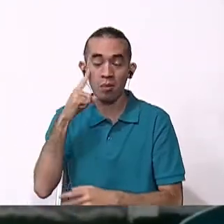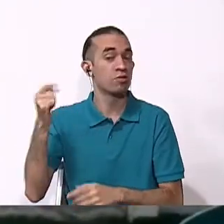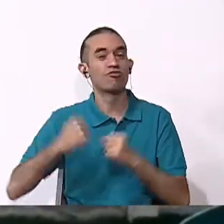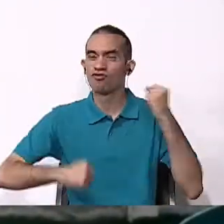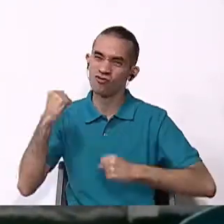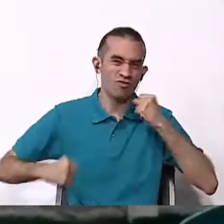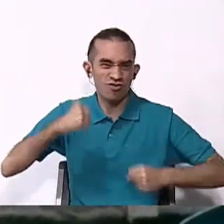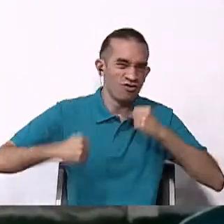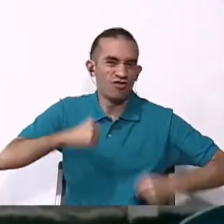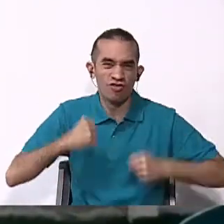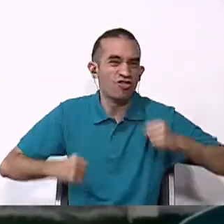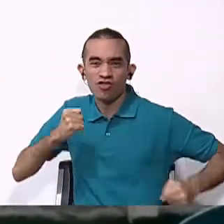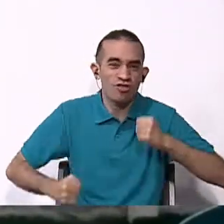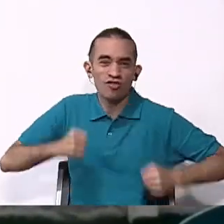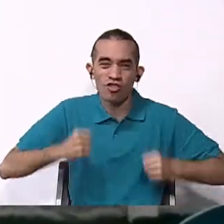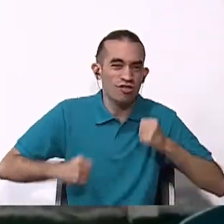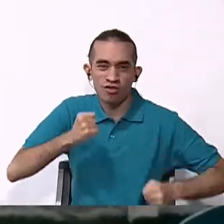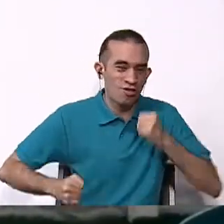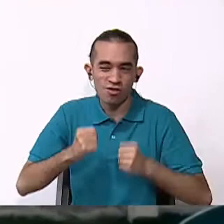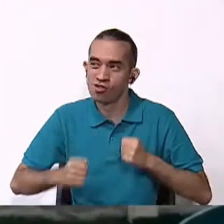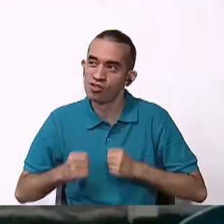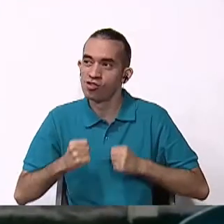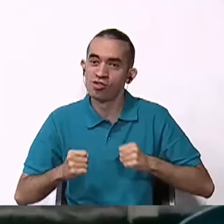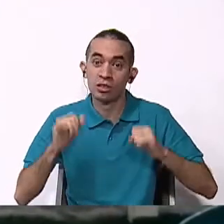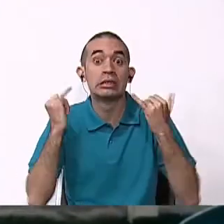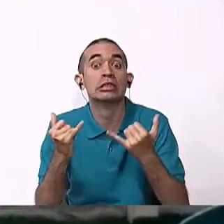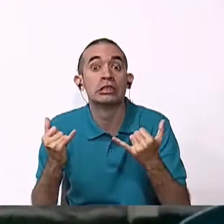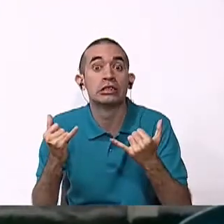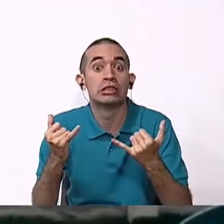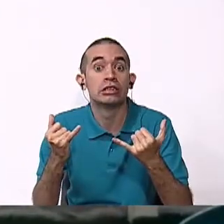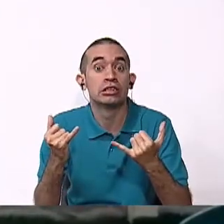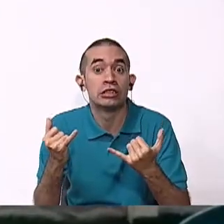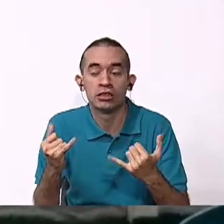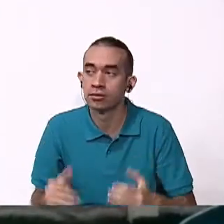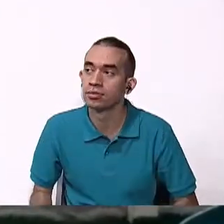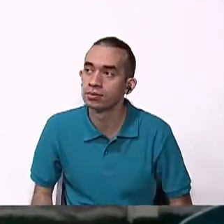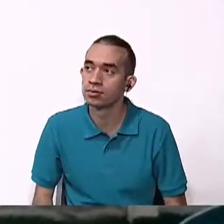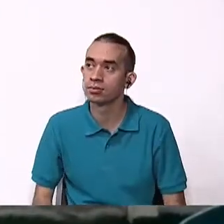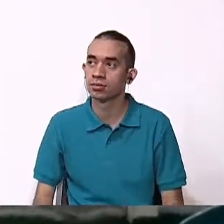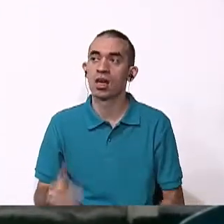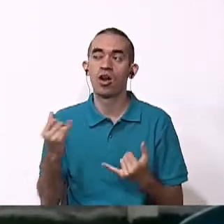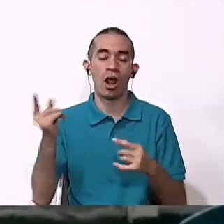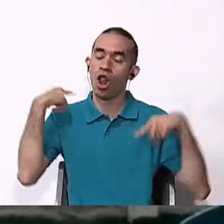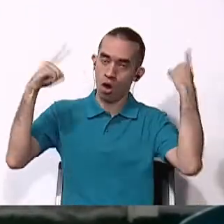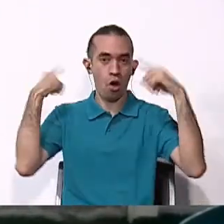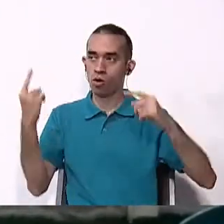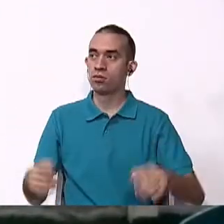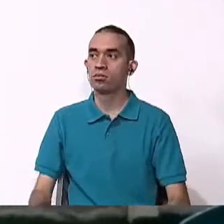Freeze, let's make a crazy move.